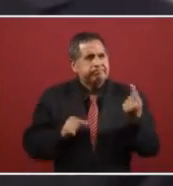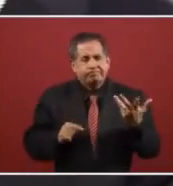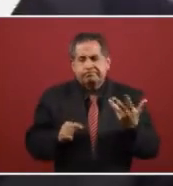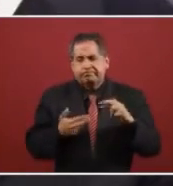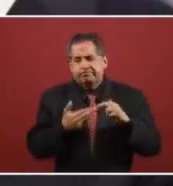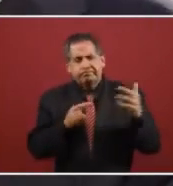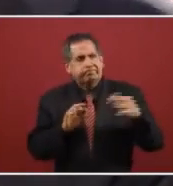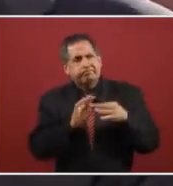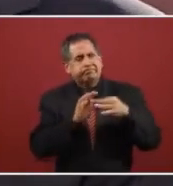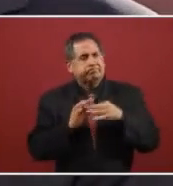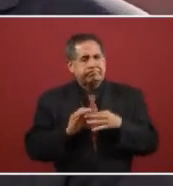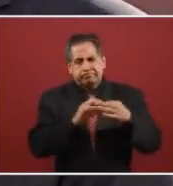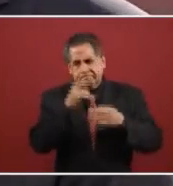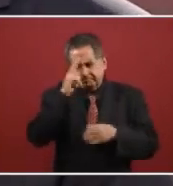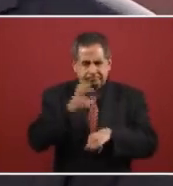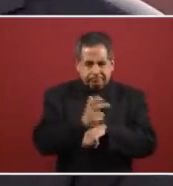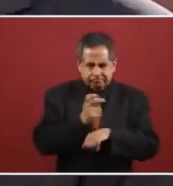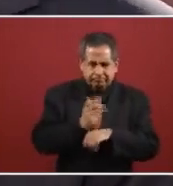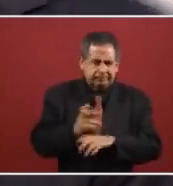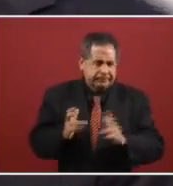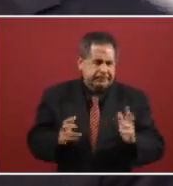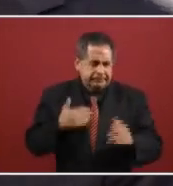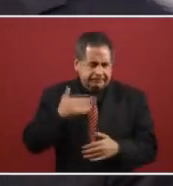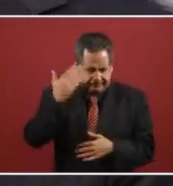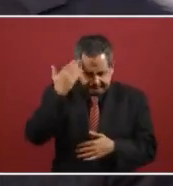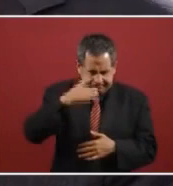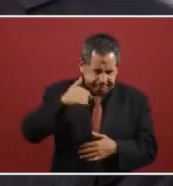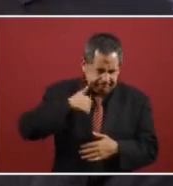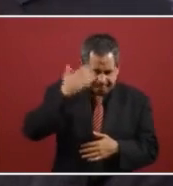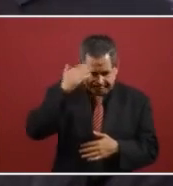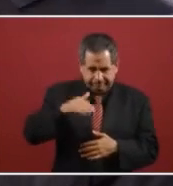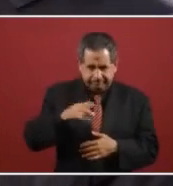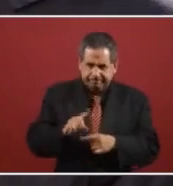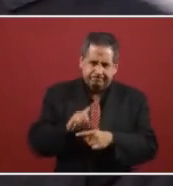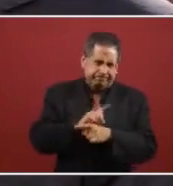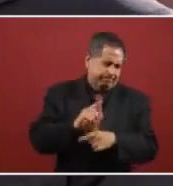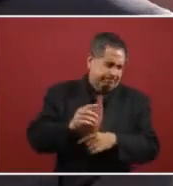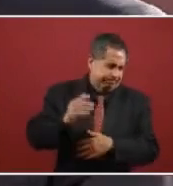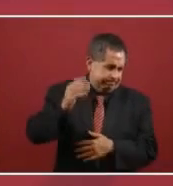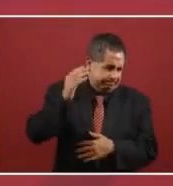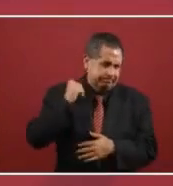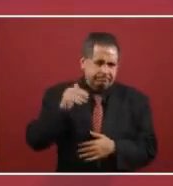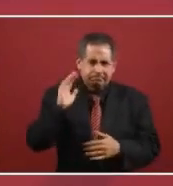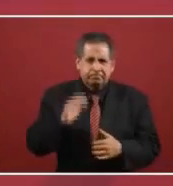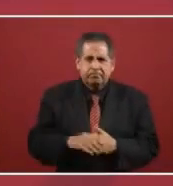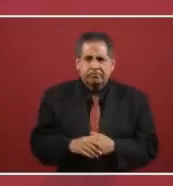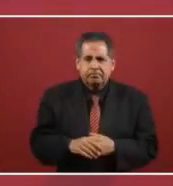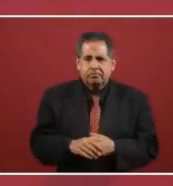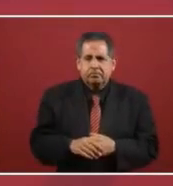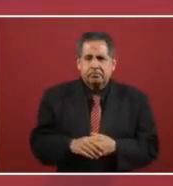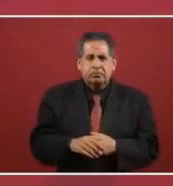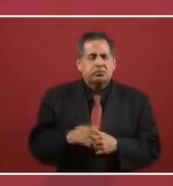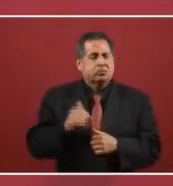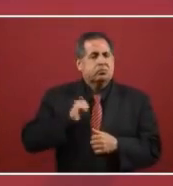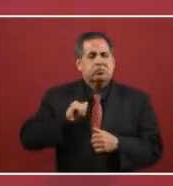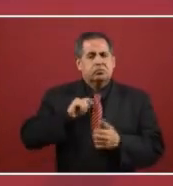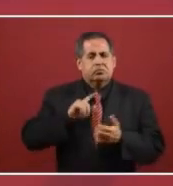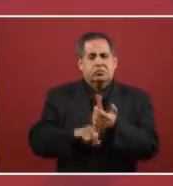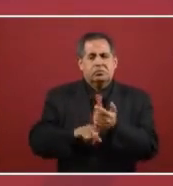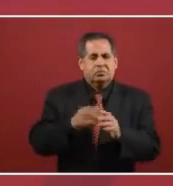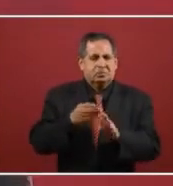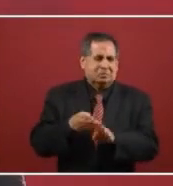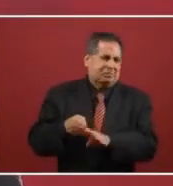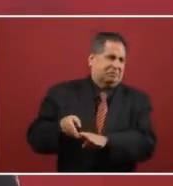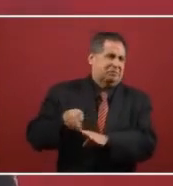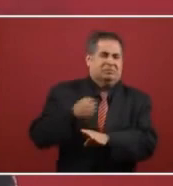and international relations Estados Unidos, and the relations between Mexico and United States. el gran zarpazo, And desde